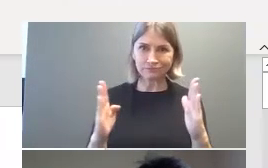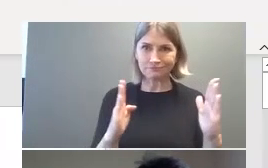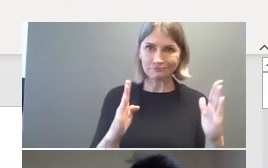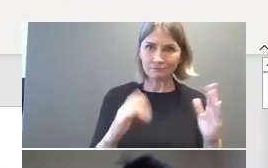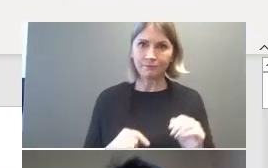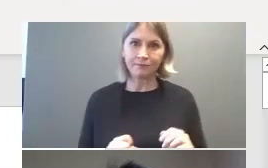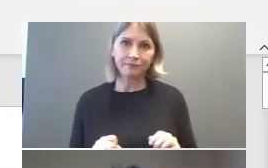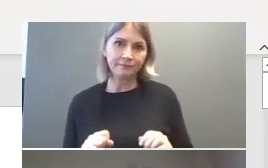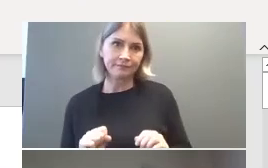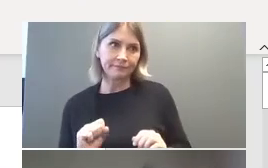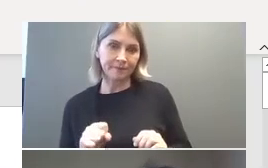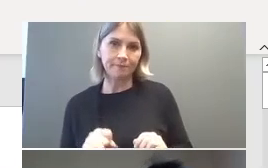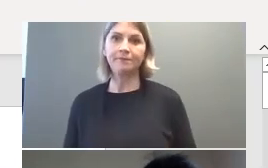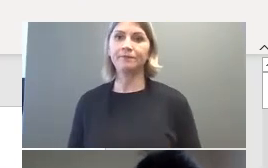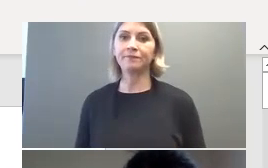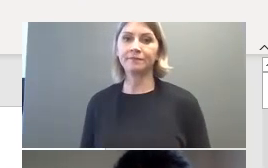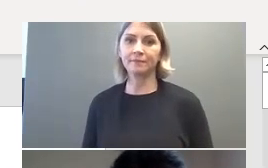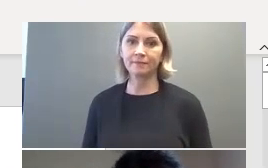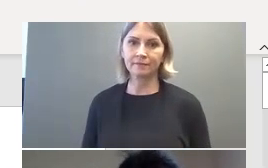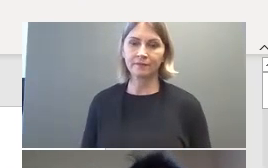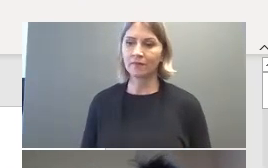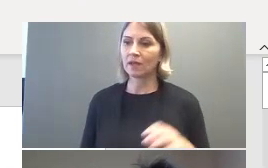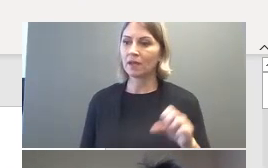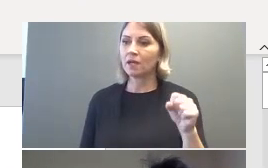Yep. Yep, okay. So